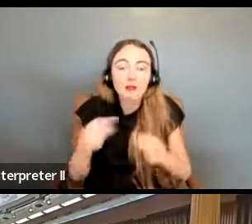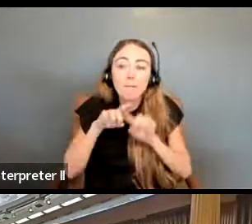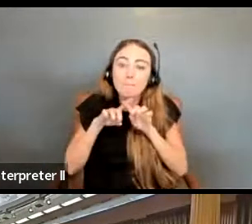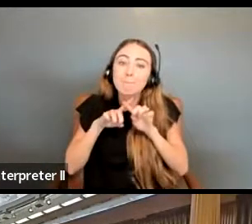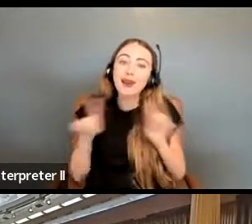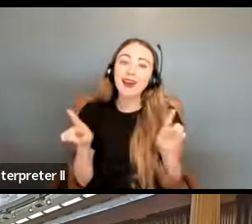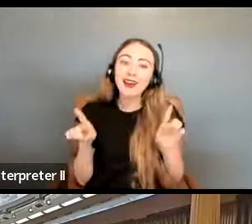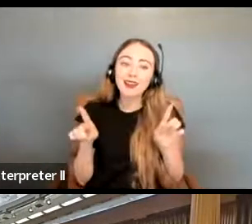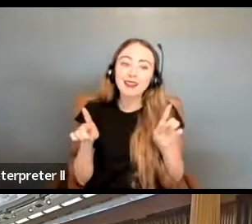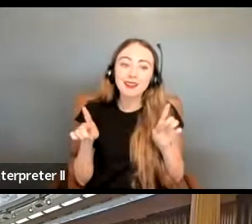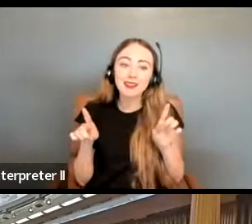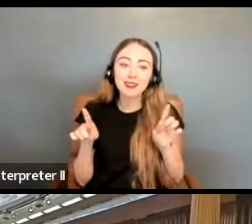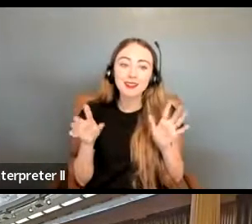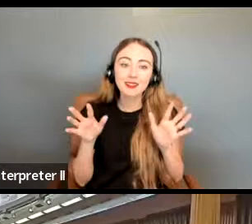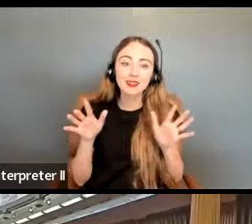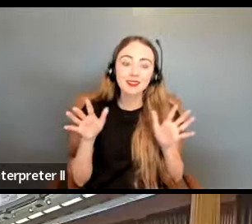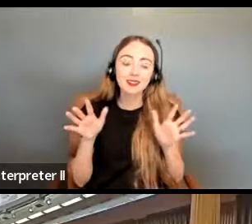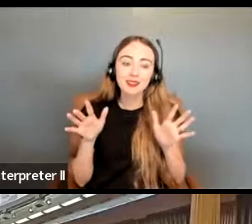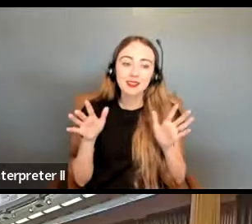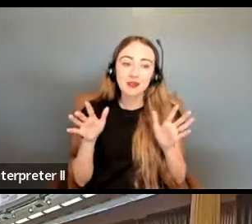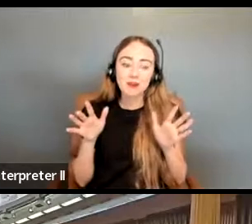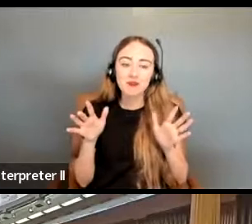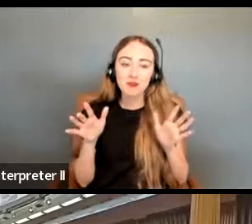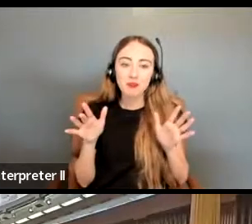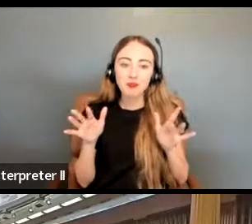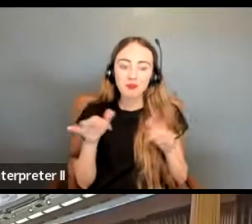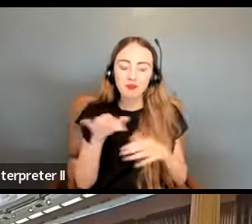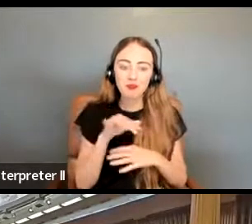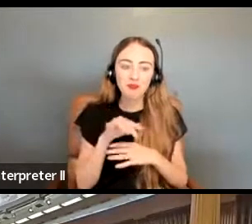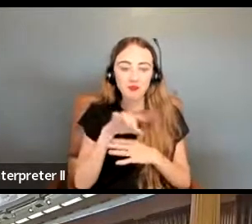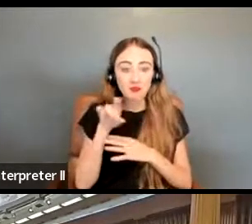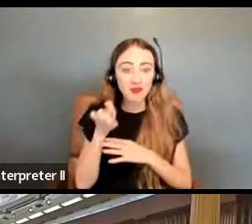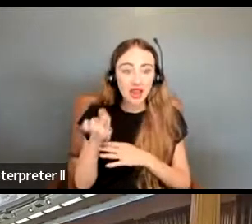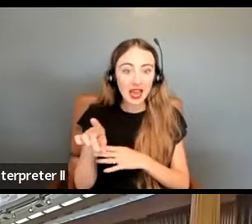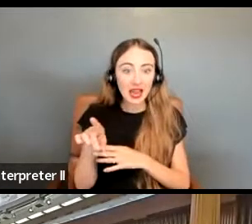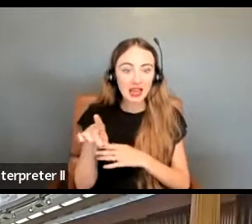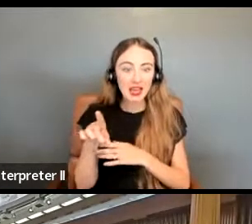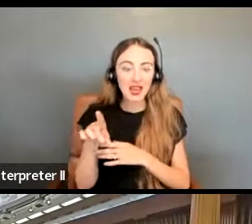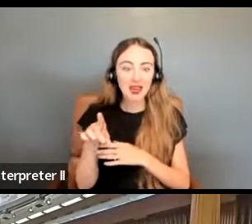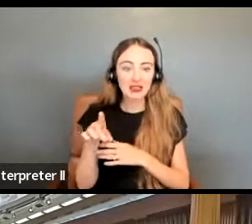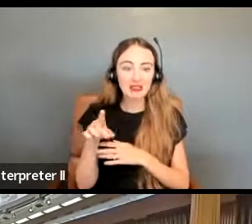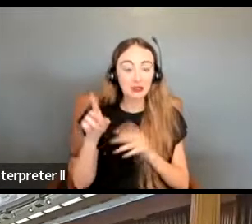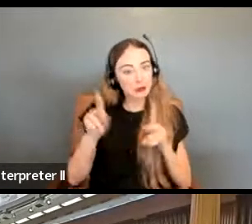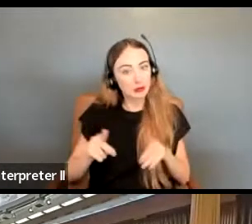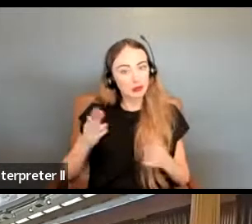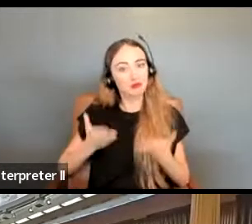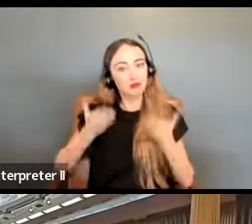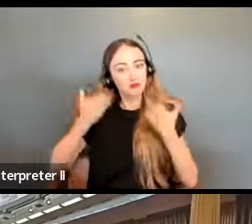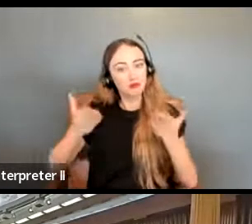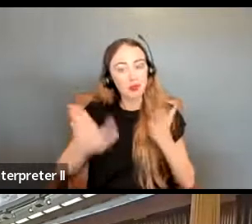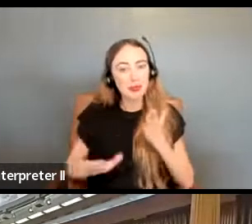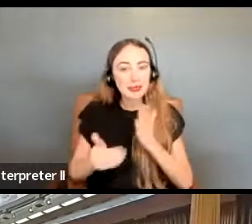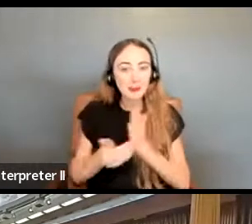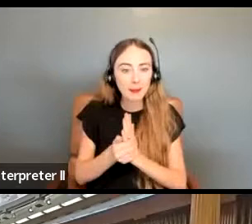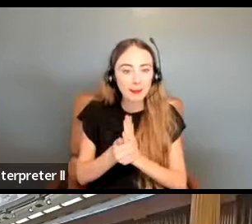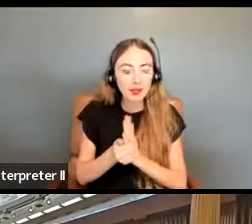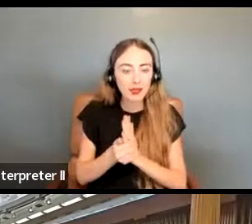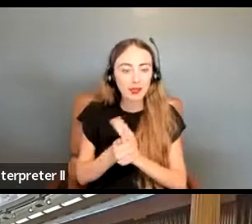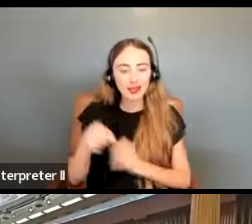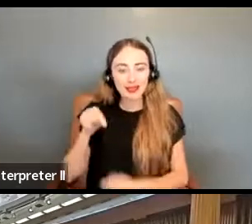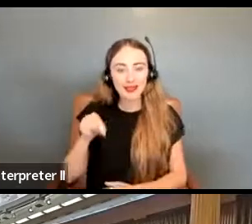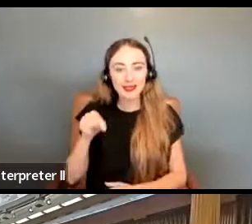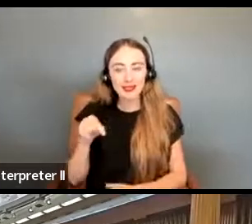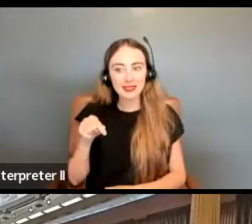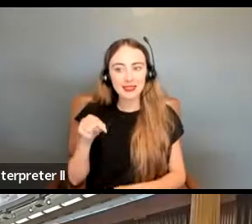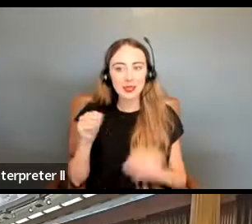But I asked the council member who moved this amendment, you know, and about a